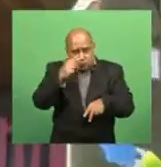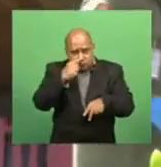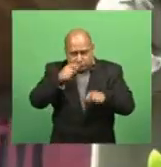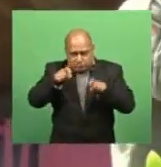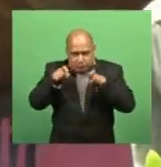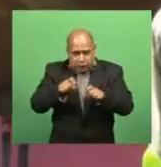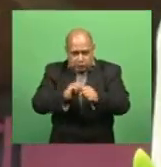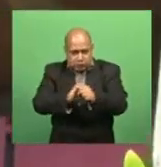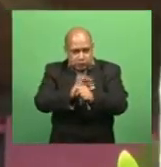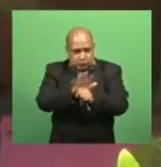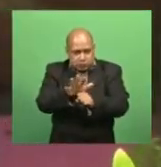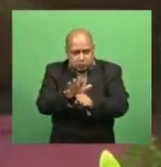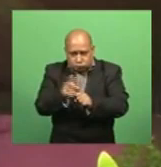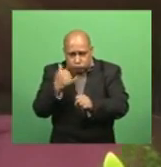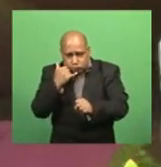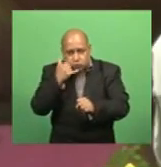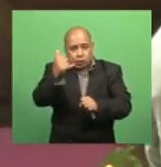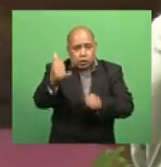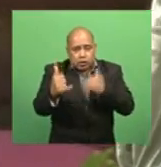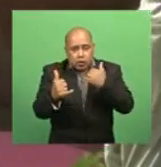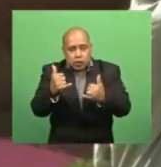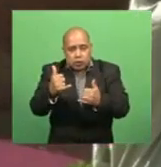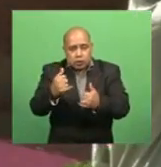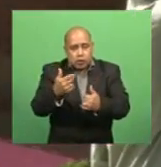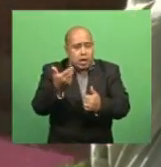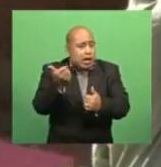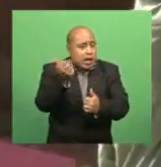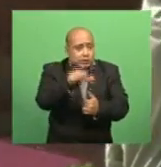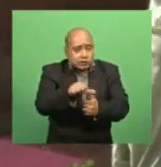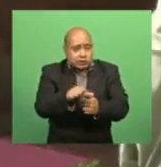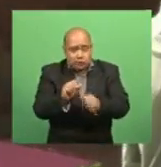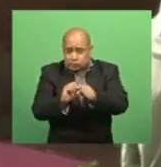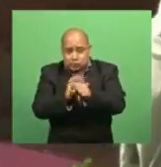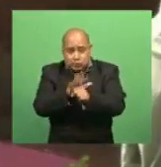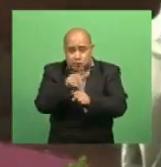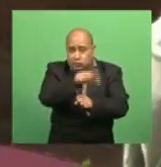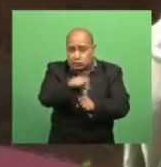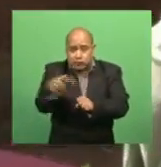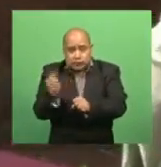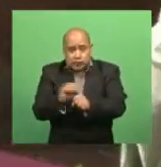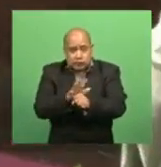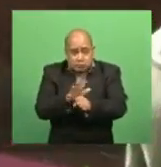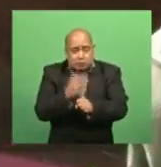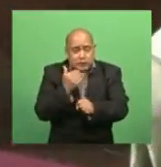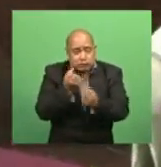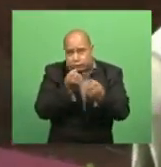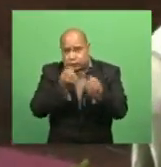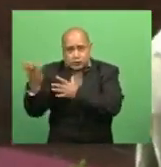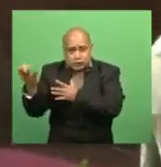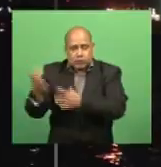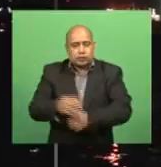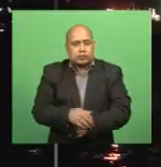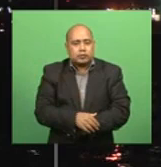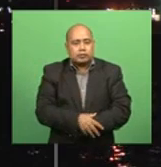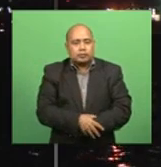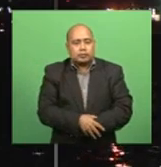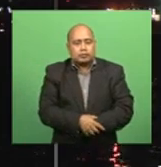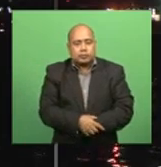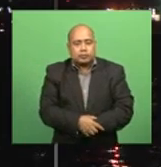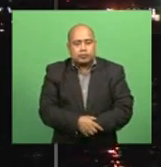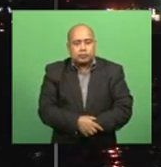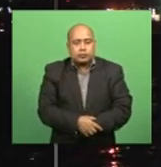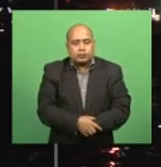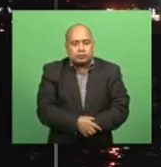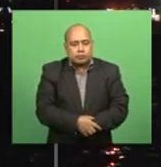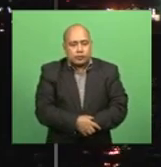number 158 for any COVID-19 related information. Lena Rees, FBC News.